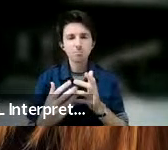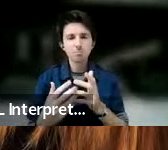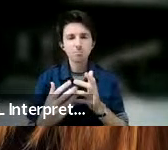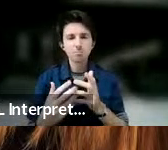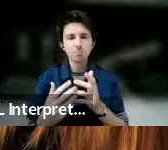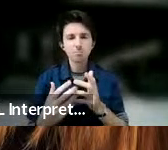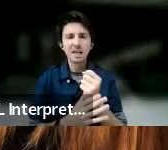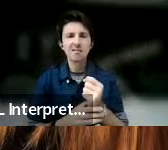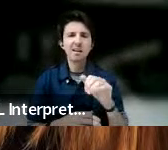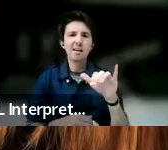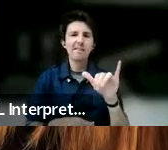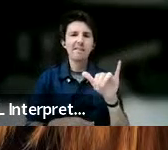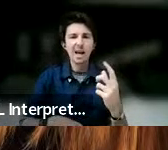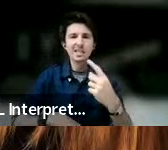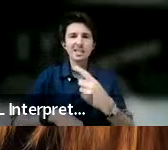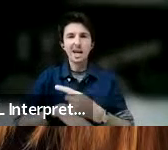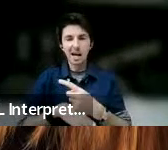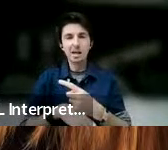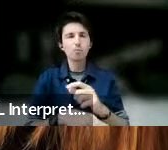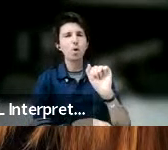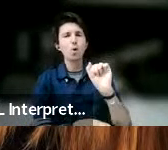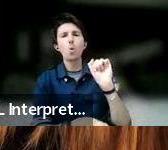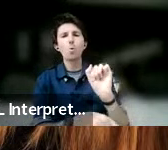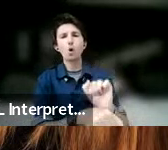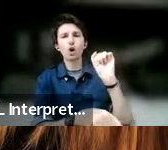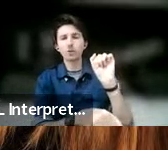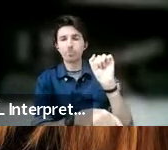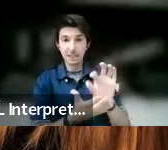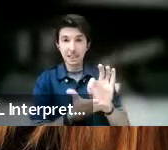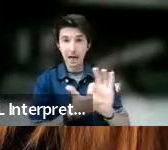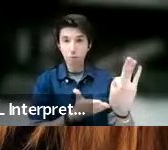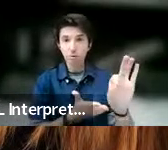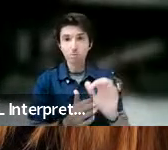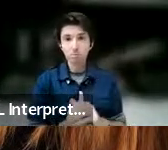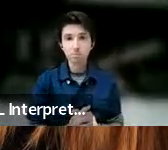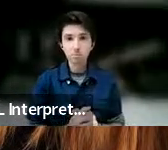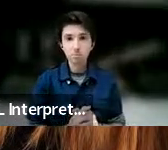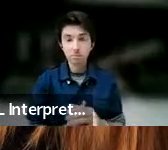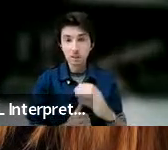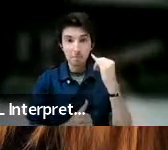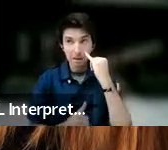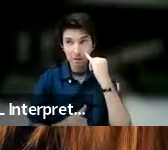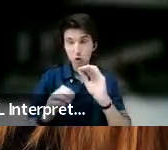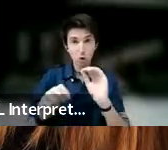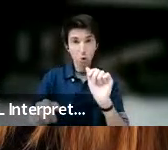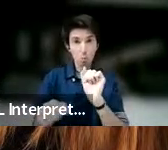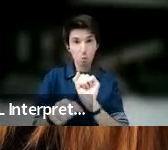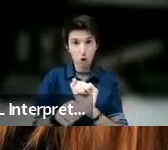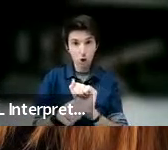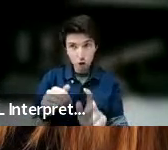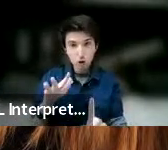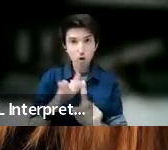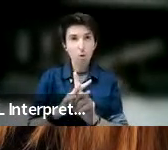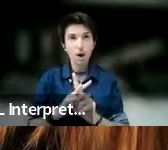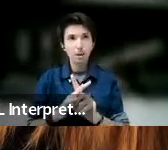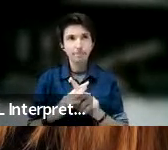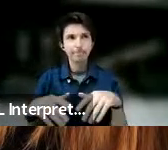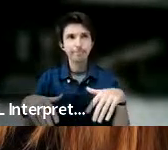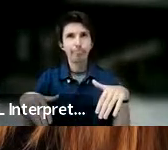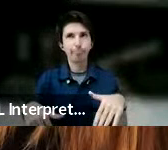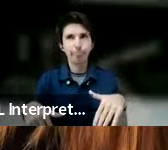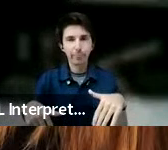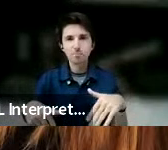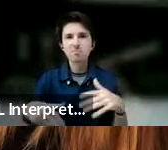will be given a day's pay. Also, a background actor can be asked to bring wardrobe to a